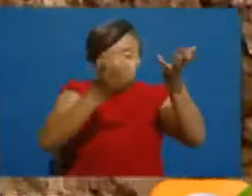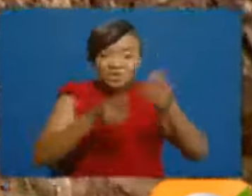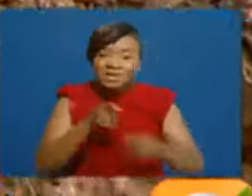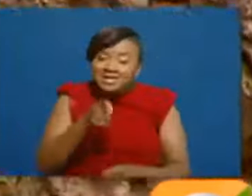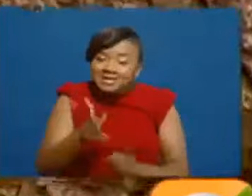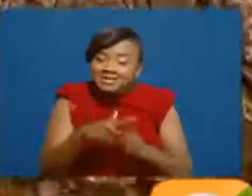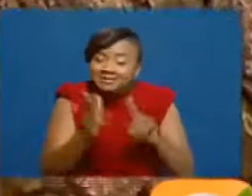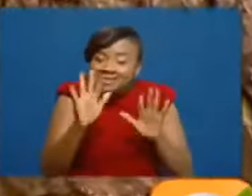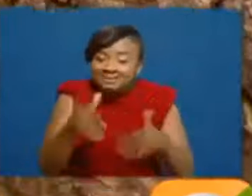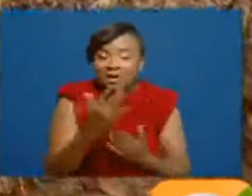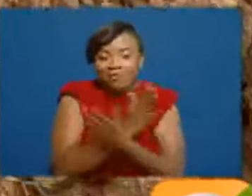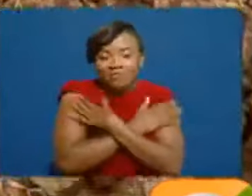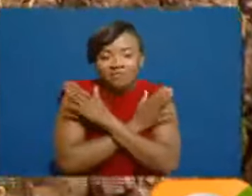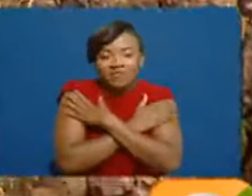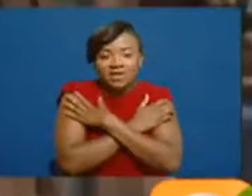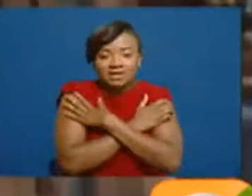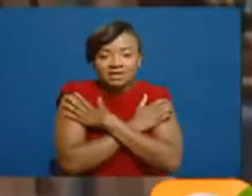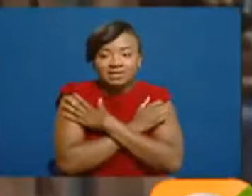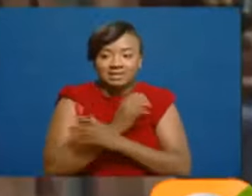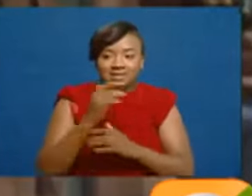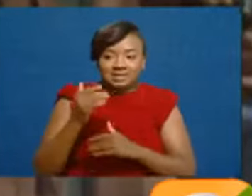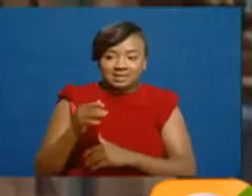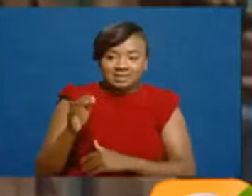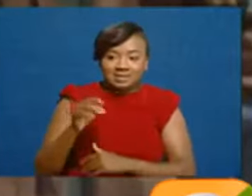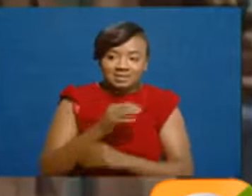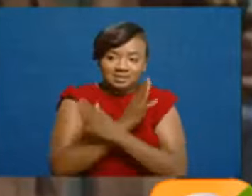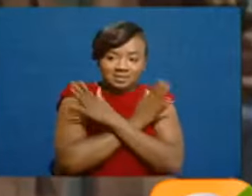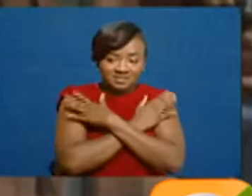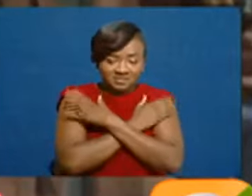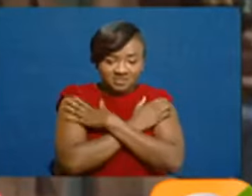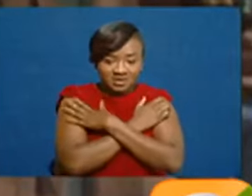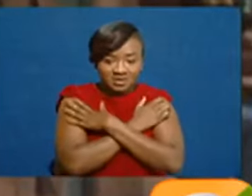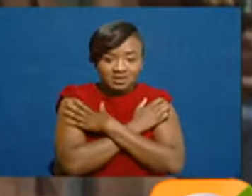from friends near the quarry on Friday.